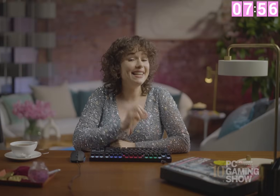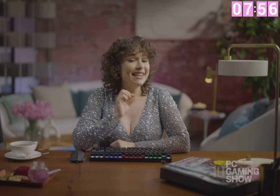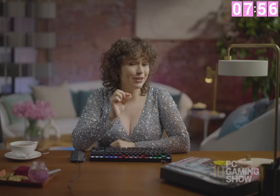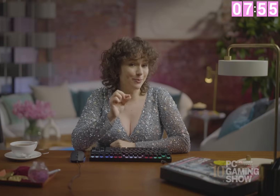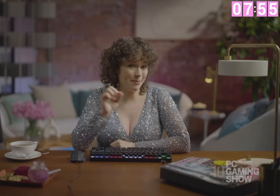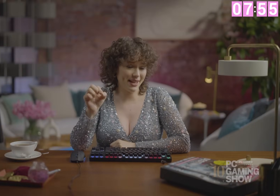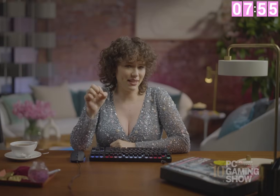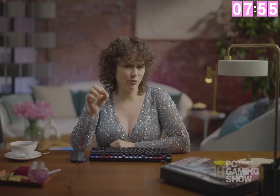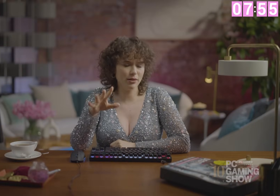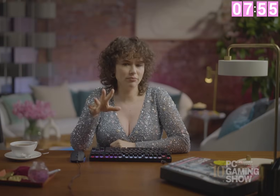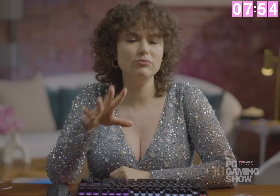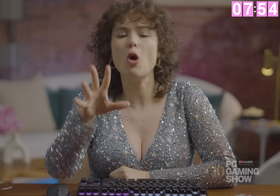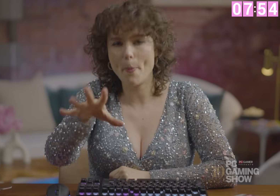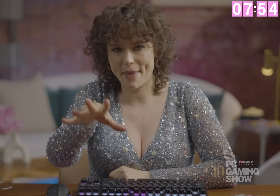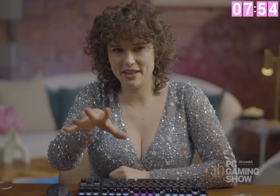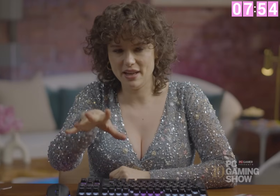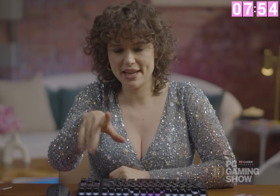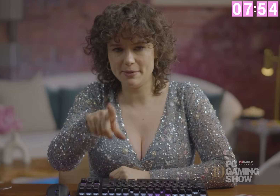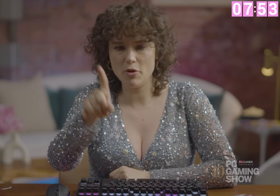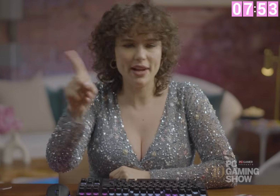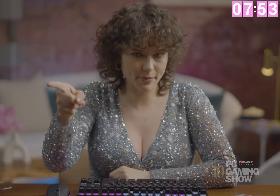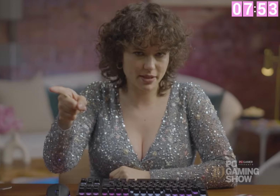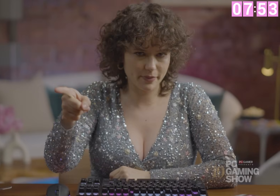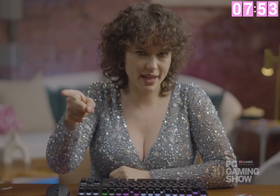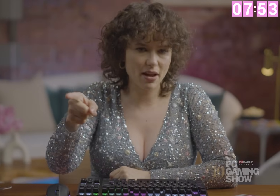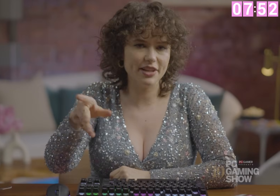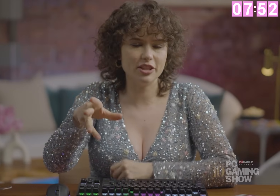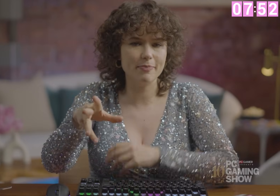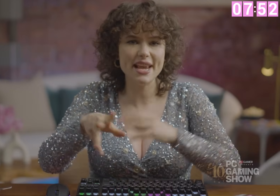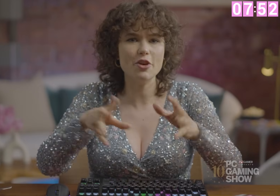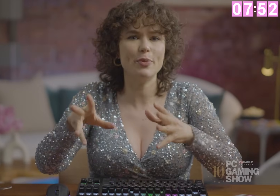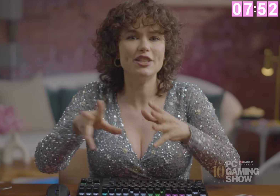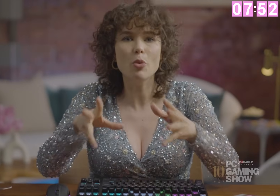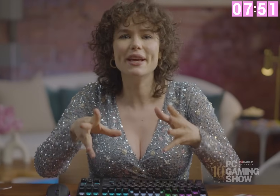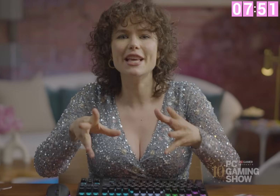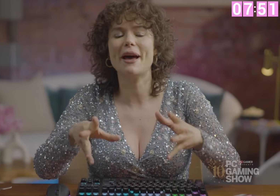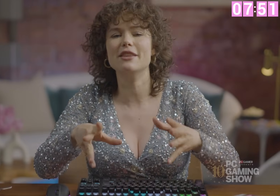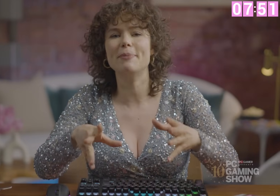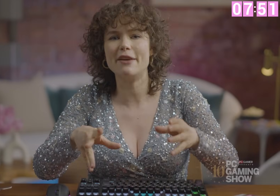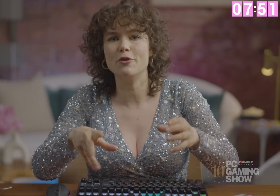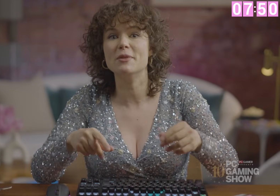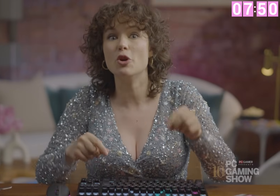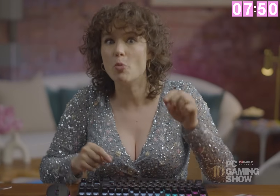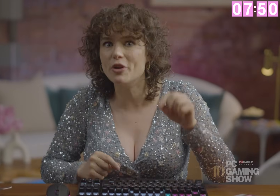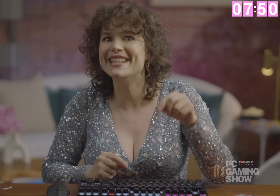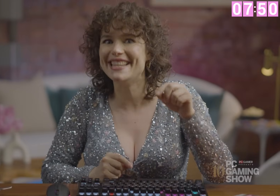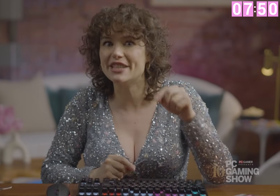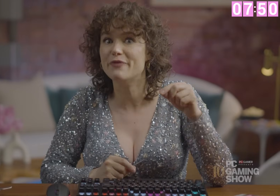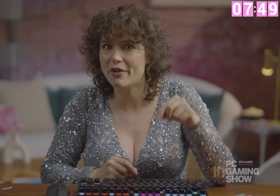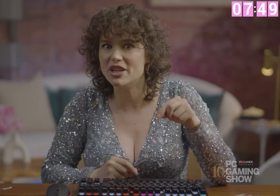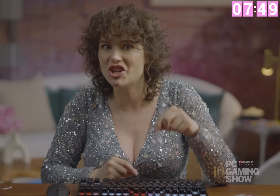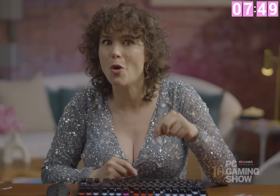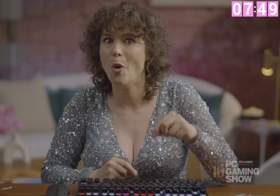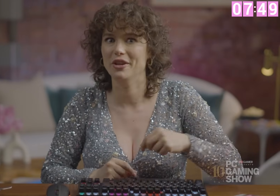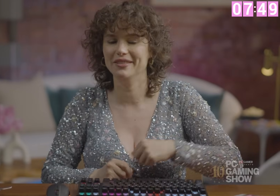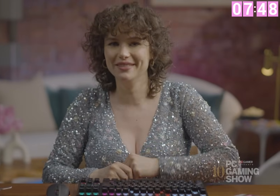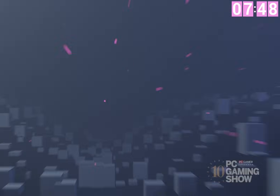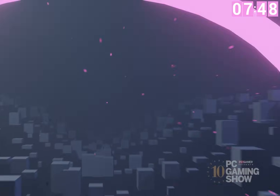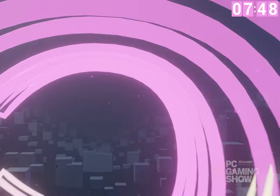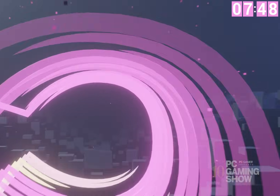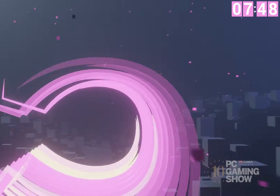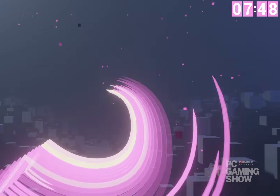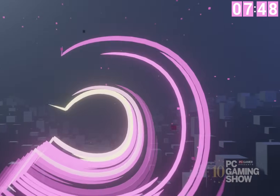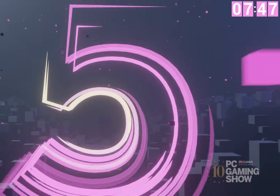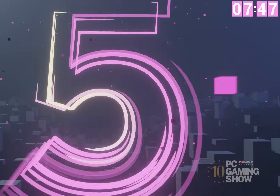a little bit meta. Well, not meta, it's more an Amazon thing. I just mean that we're talking about the platform that you're watching this very show